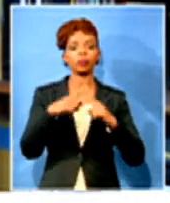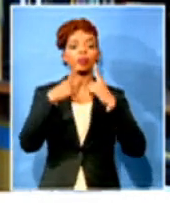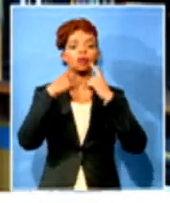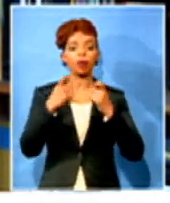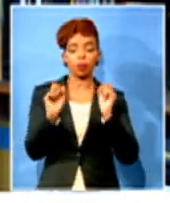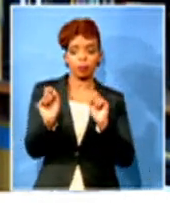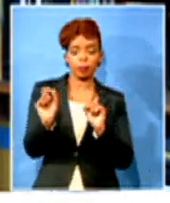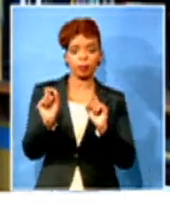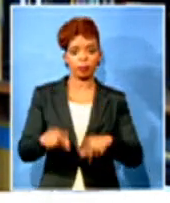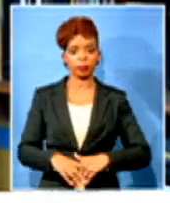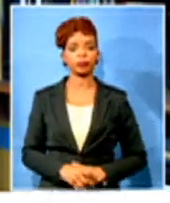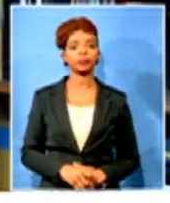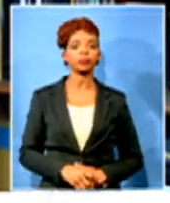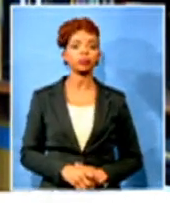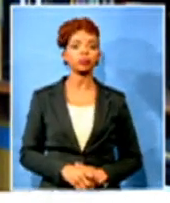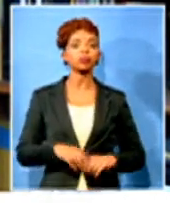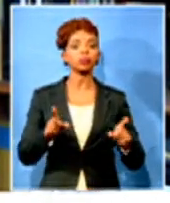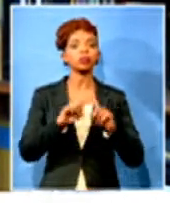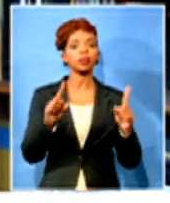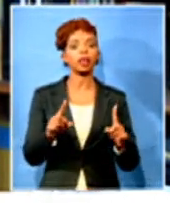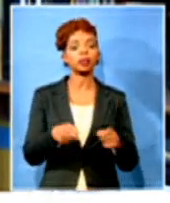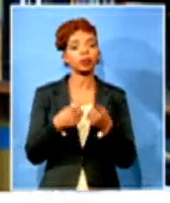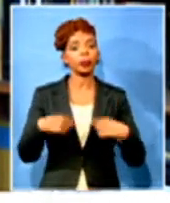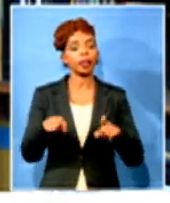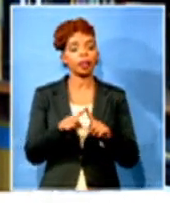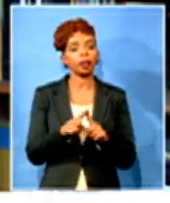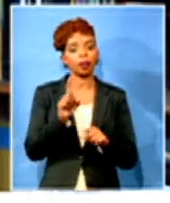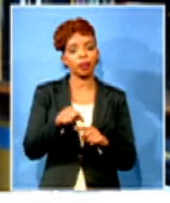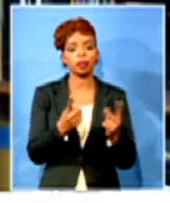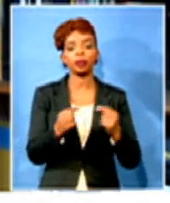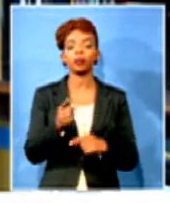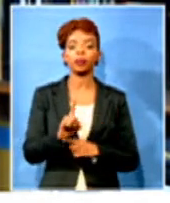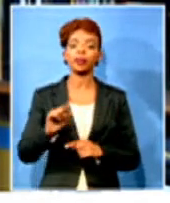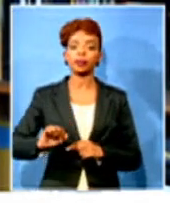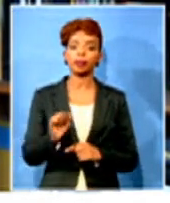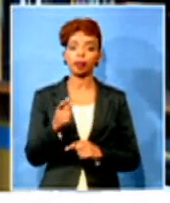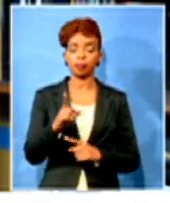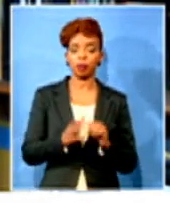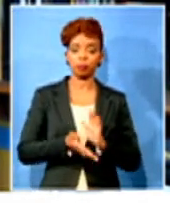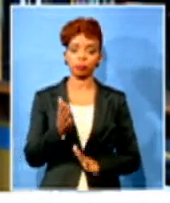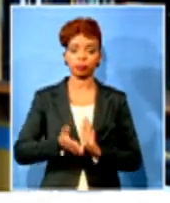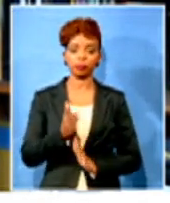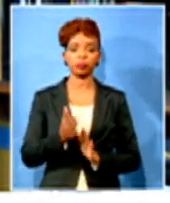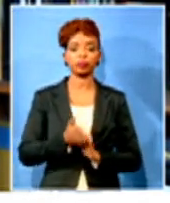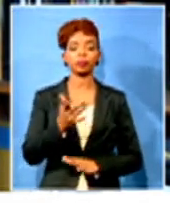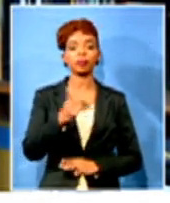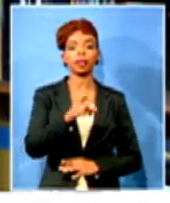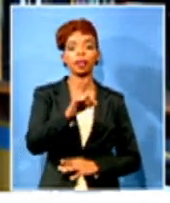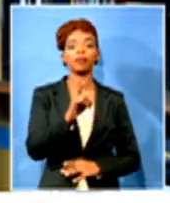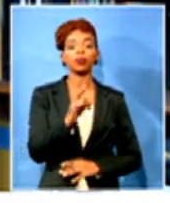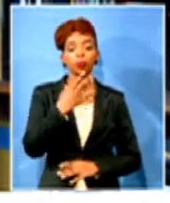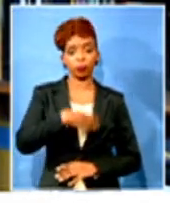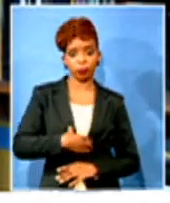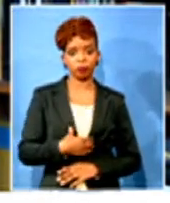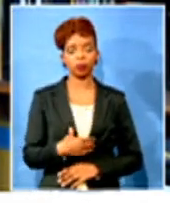let's get richer, if you wish, and not fall down the rankings of the world in terms of